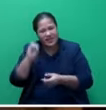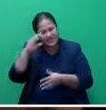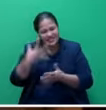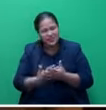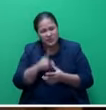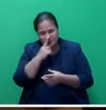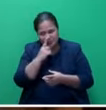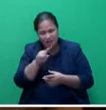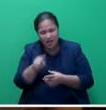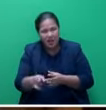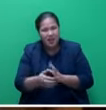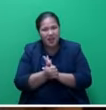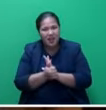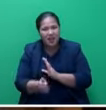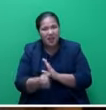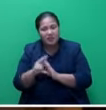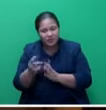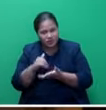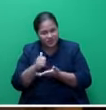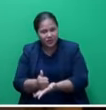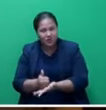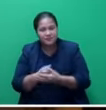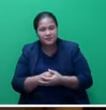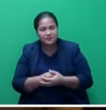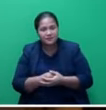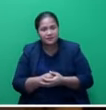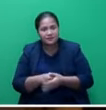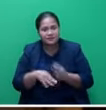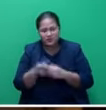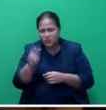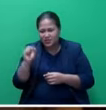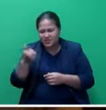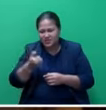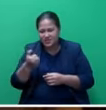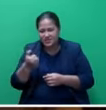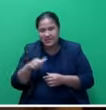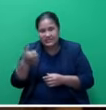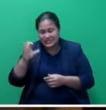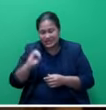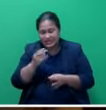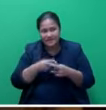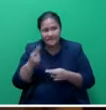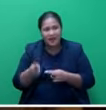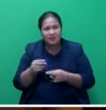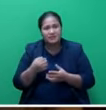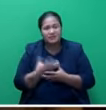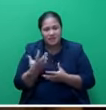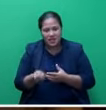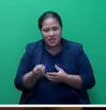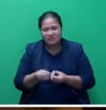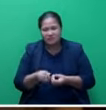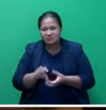tap for our growers. Since 2016, over 60 farmer field school plots have been set out in